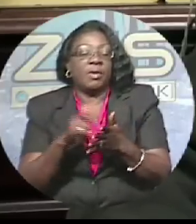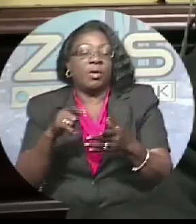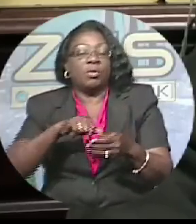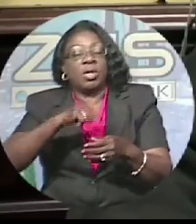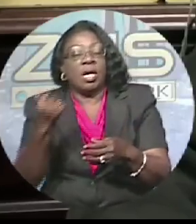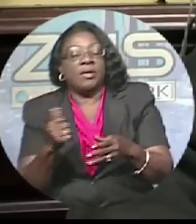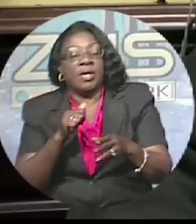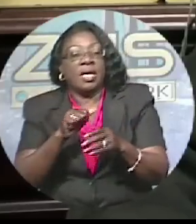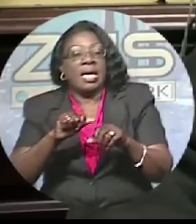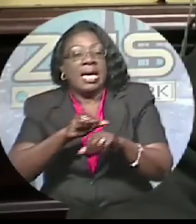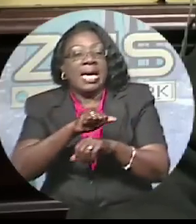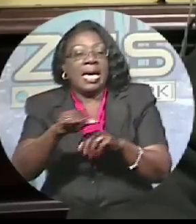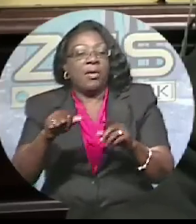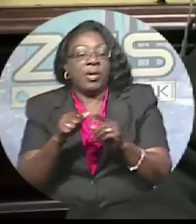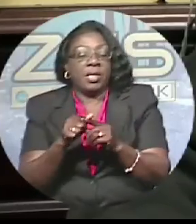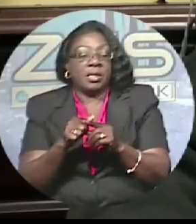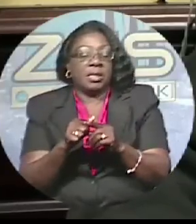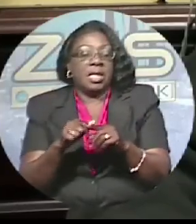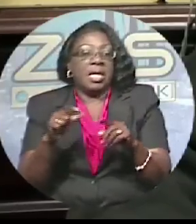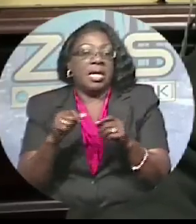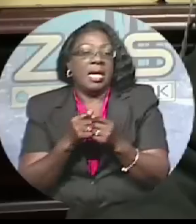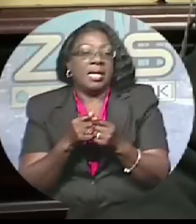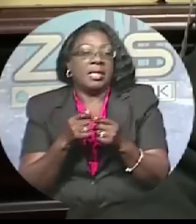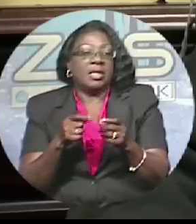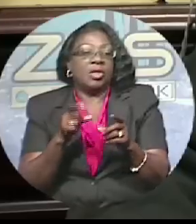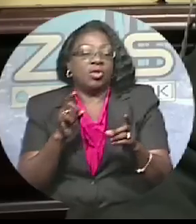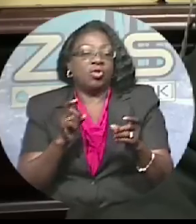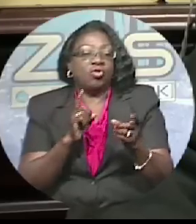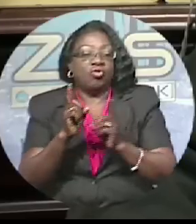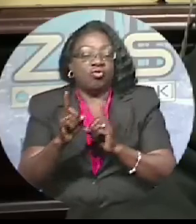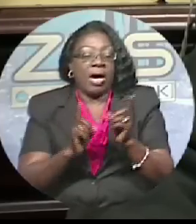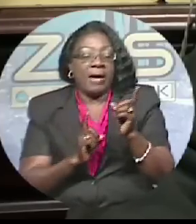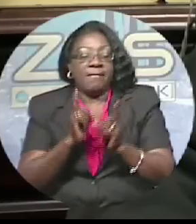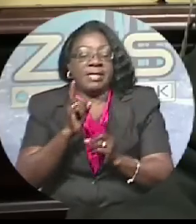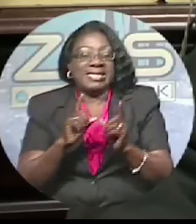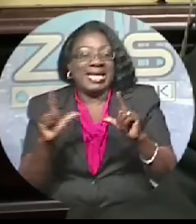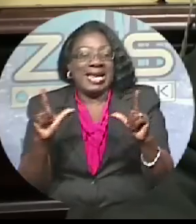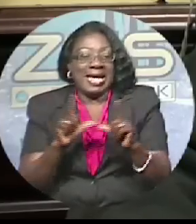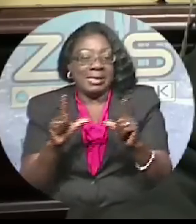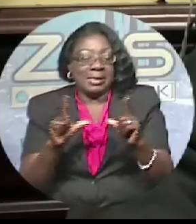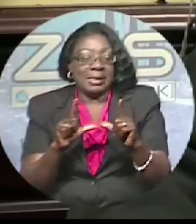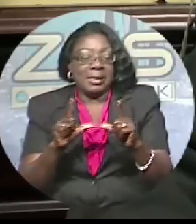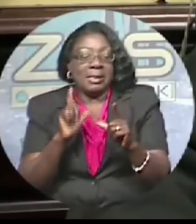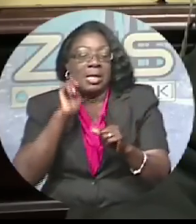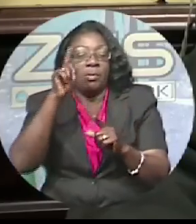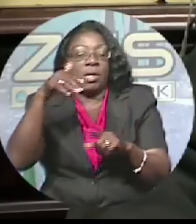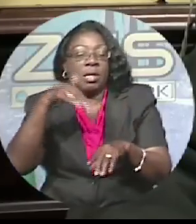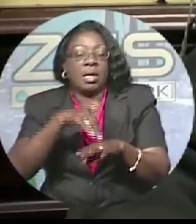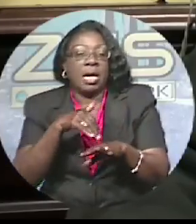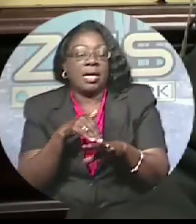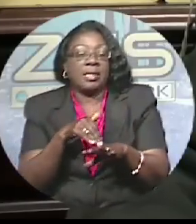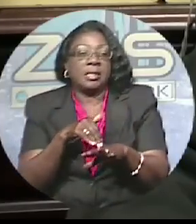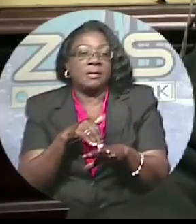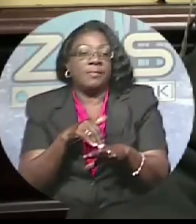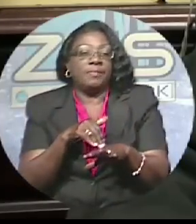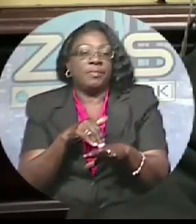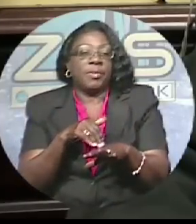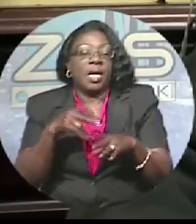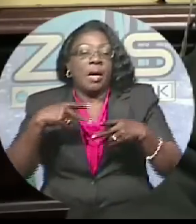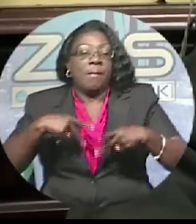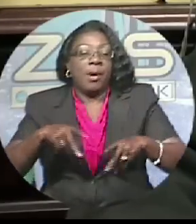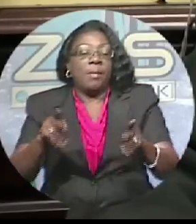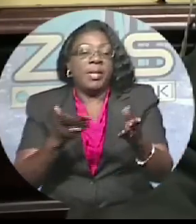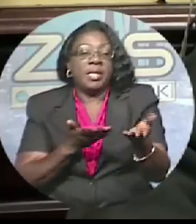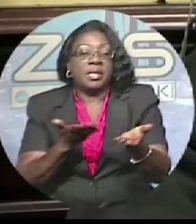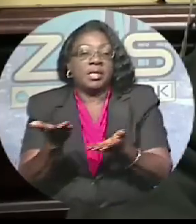within the Road Traffic Department, like driver's license. Then we'll look at public